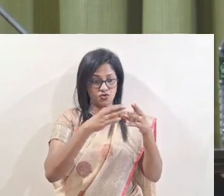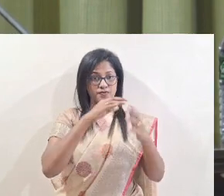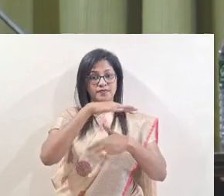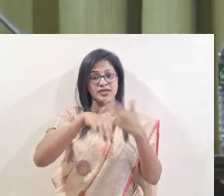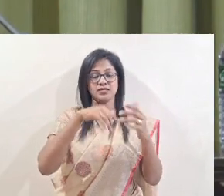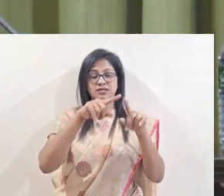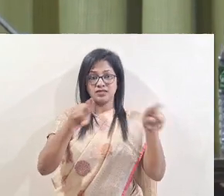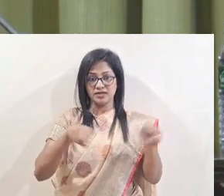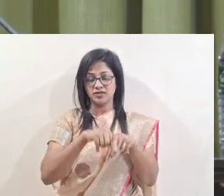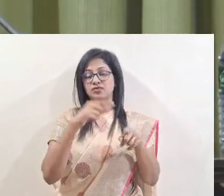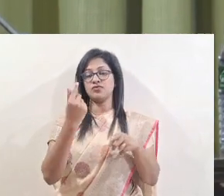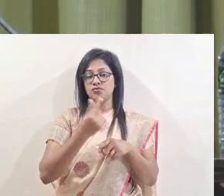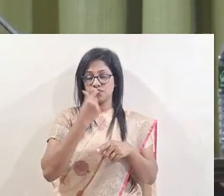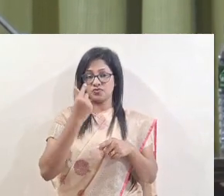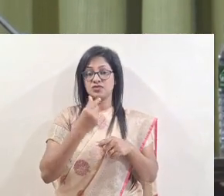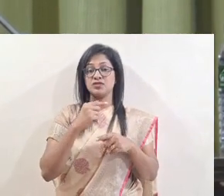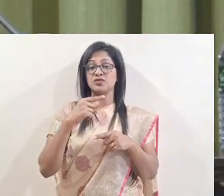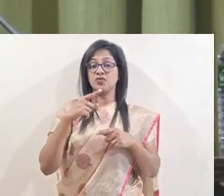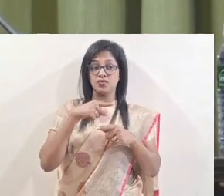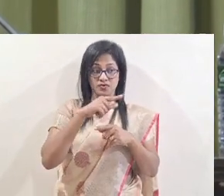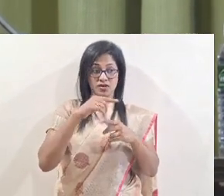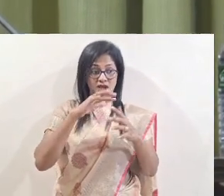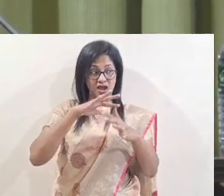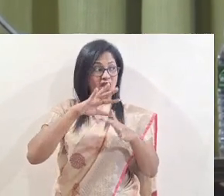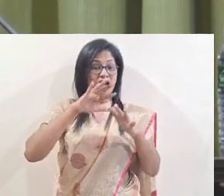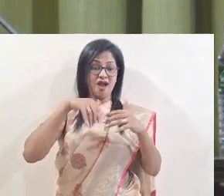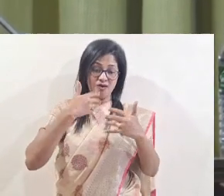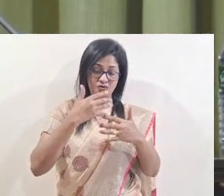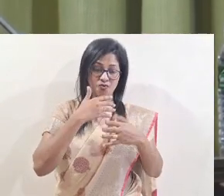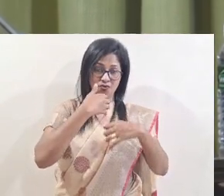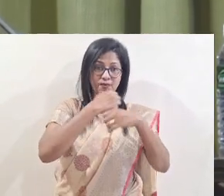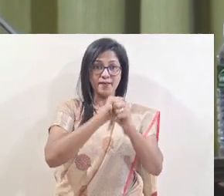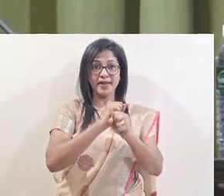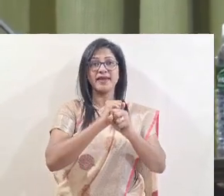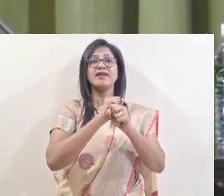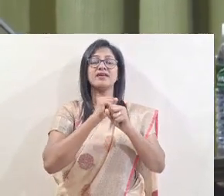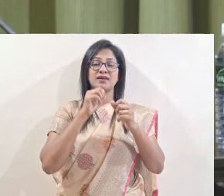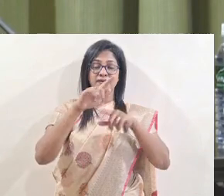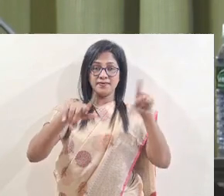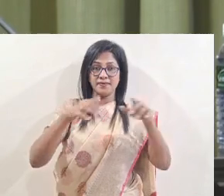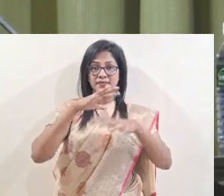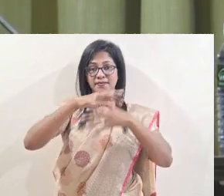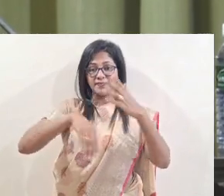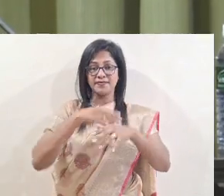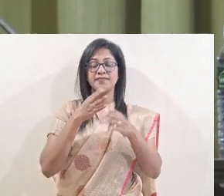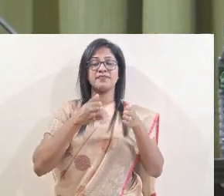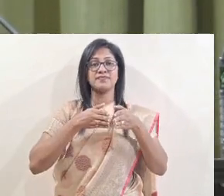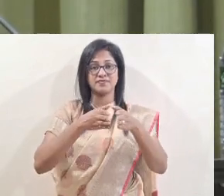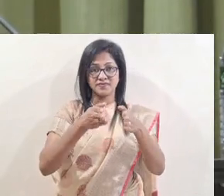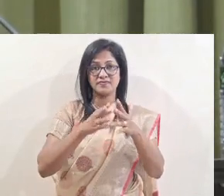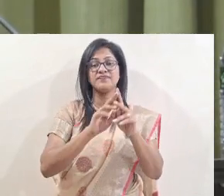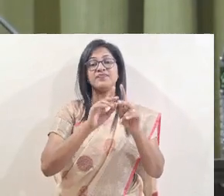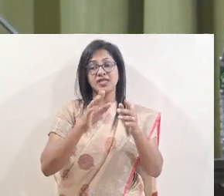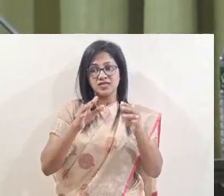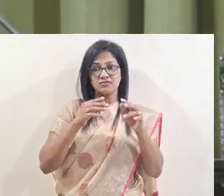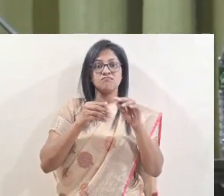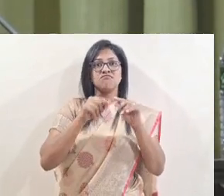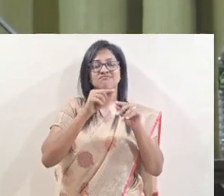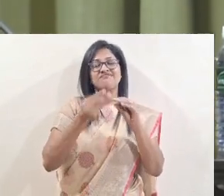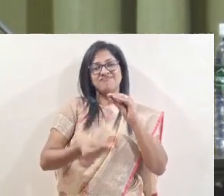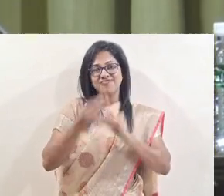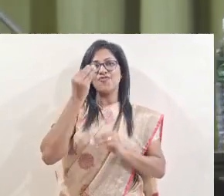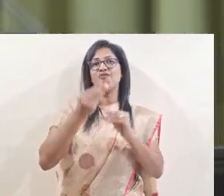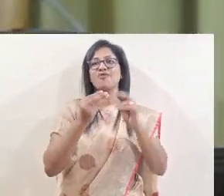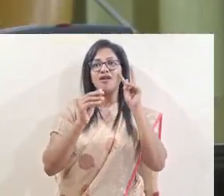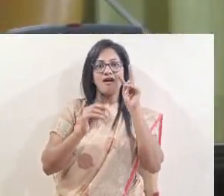If you Definitely, can develop the category of mixed land use depending on the scale of commercialization, that perhaps will throw more light for the land use Definitely, planner.